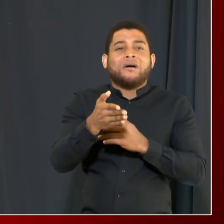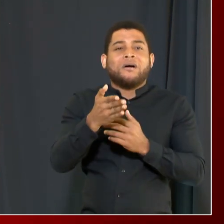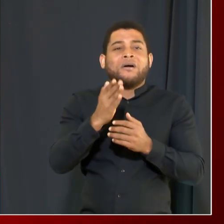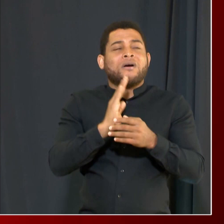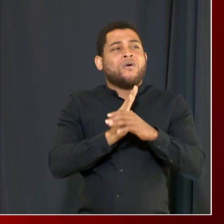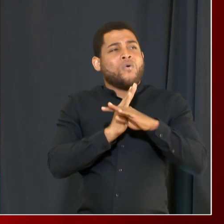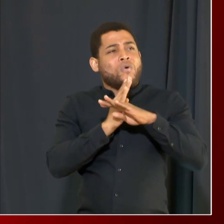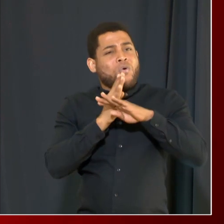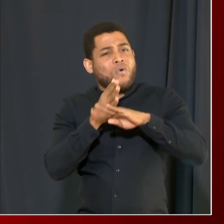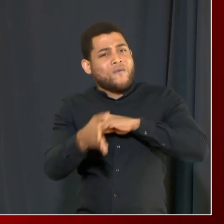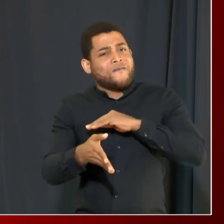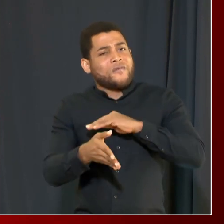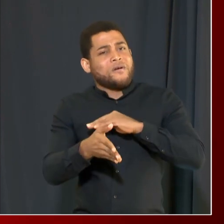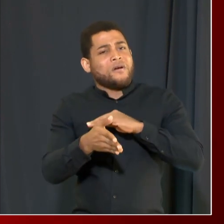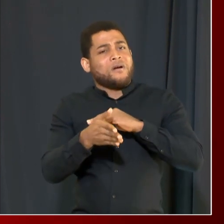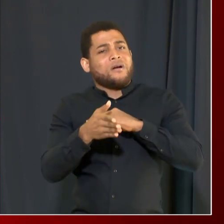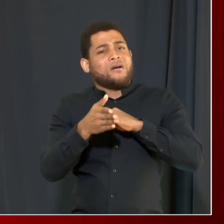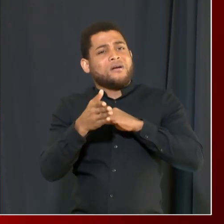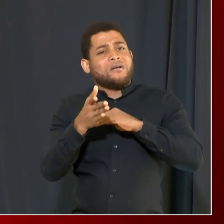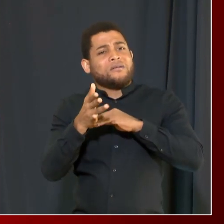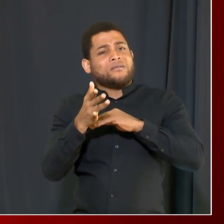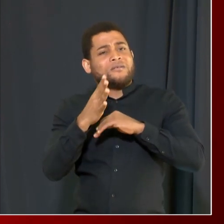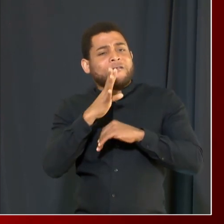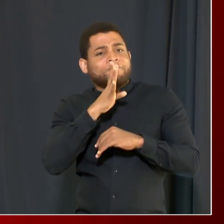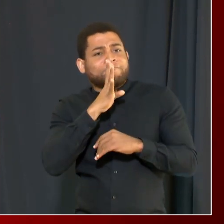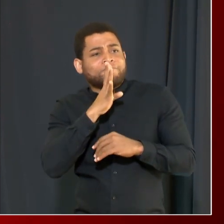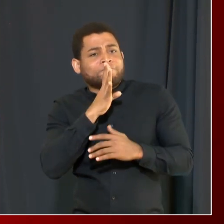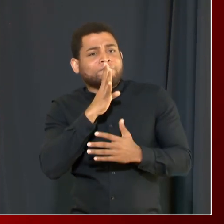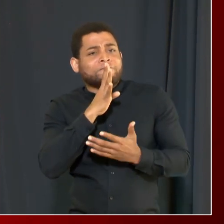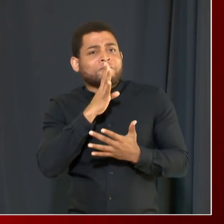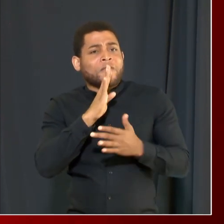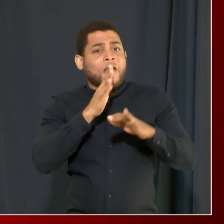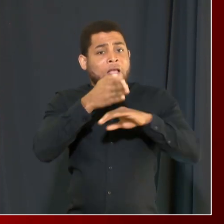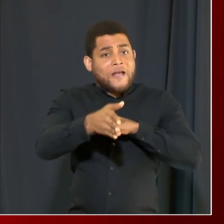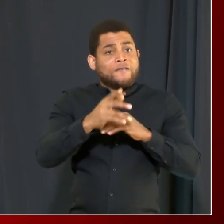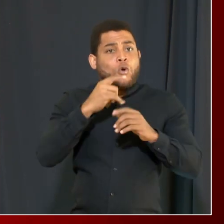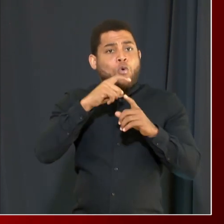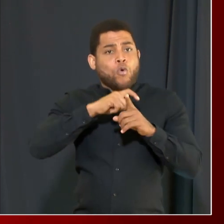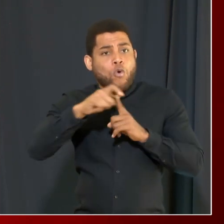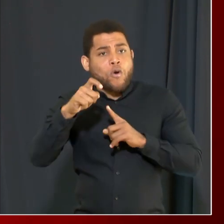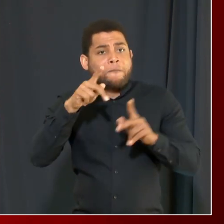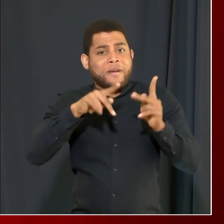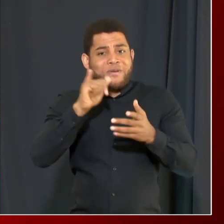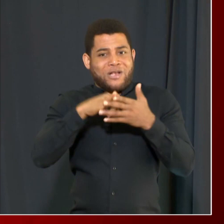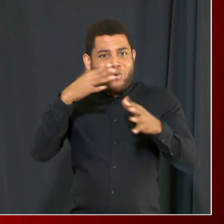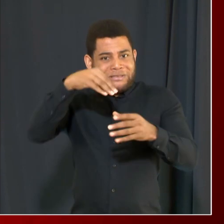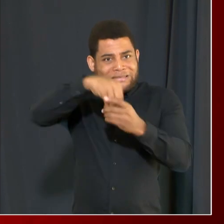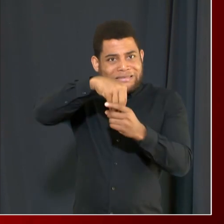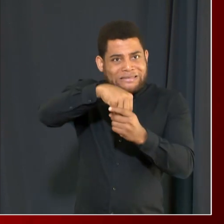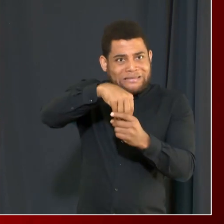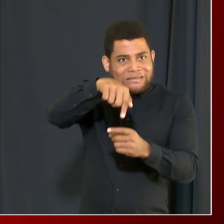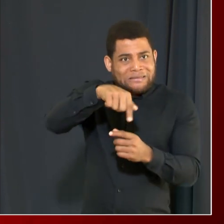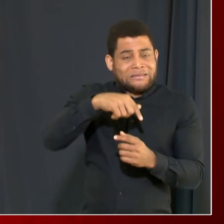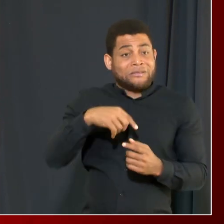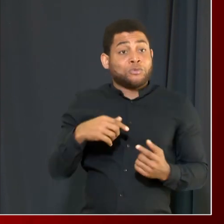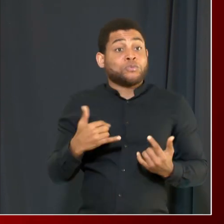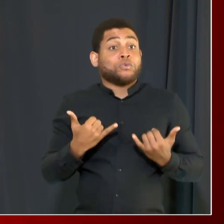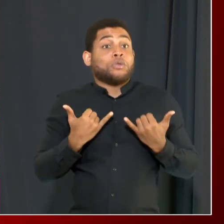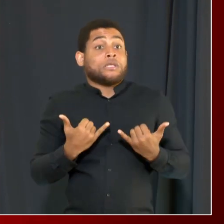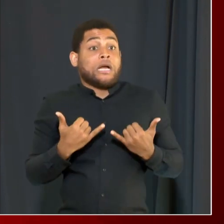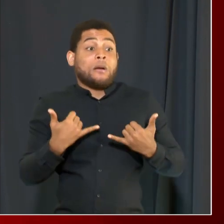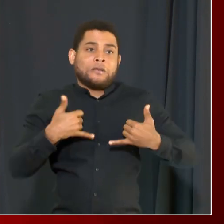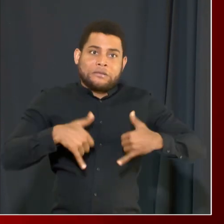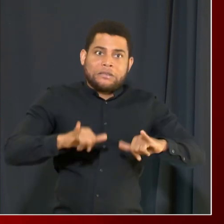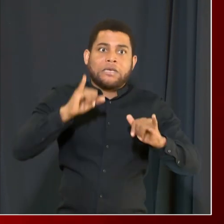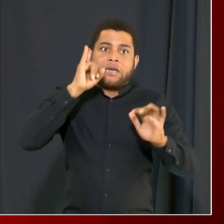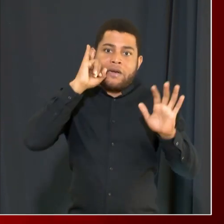the dispatch after the call that came from the individuals who were inside. Now, what is still getting identified, and that I think is